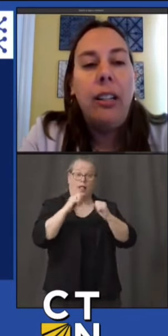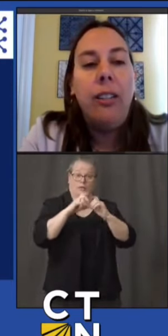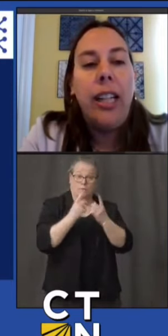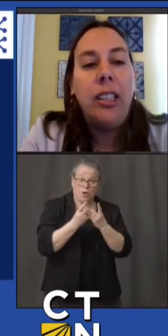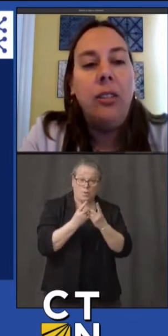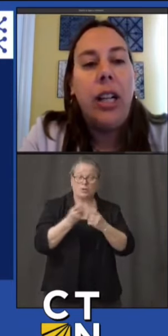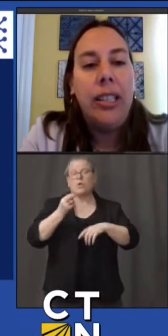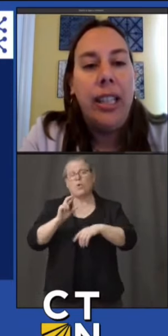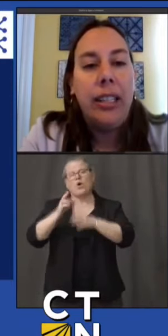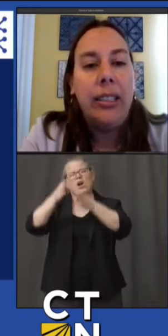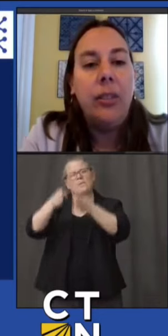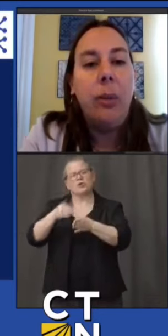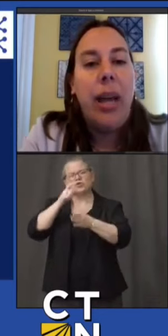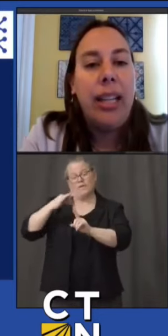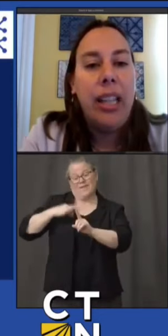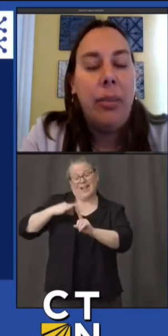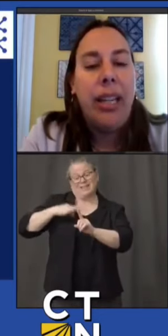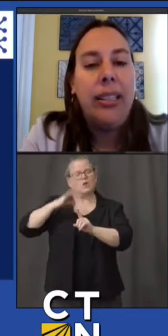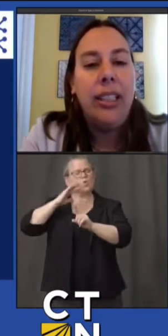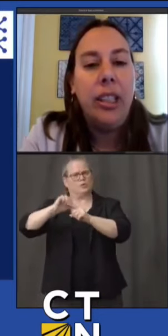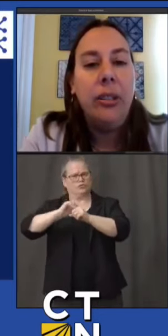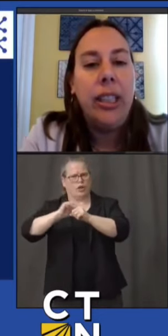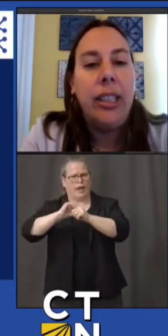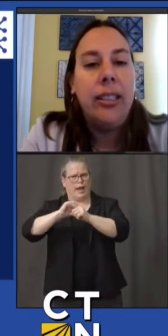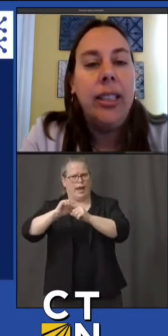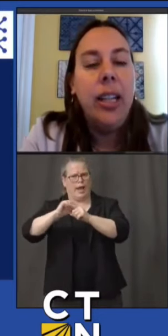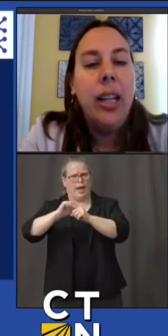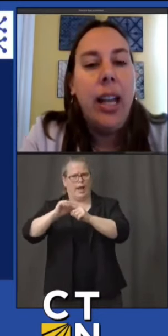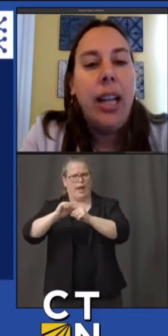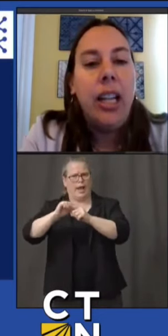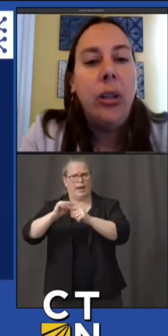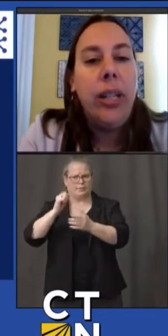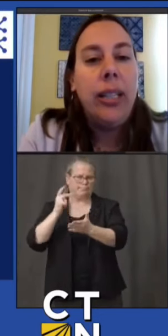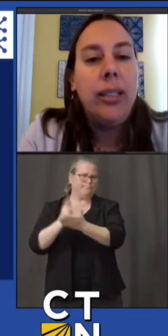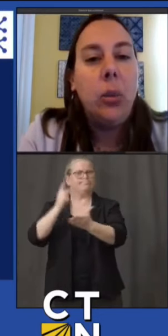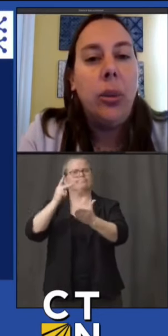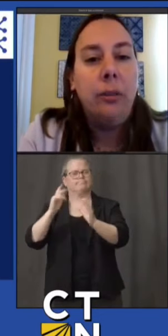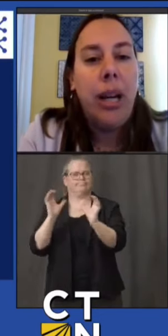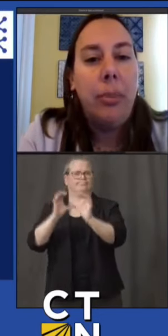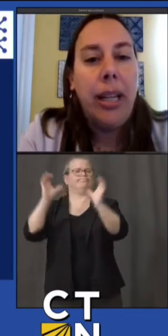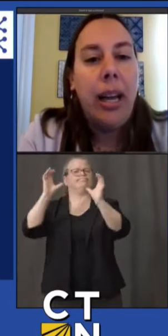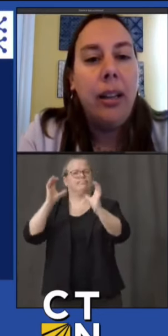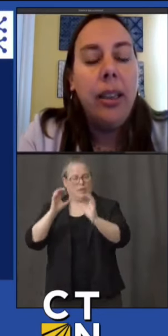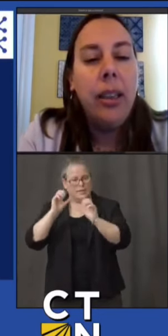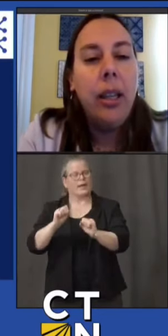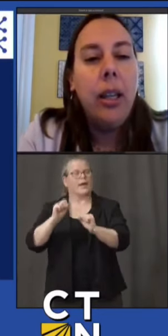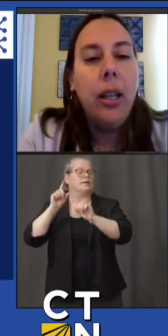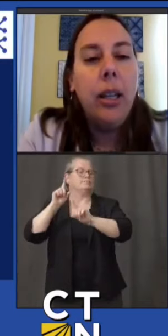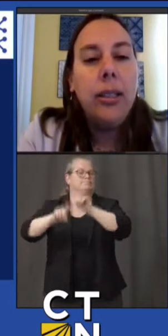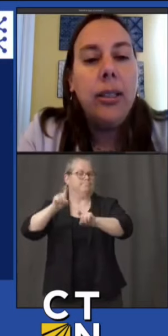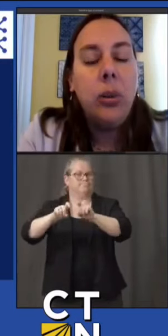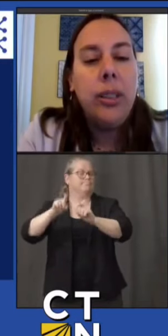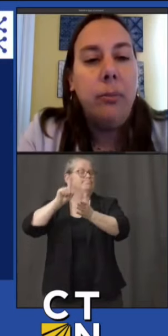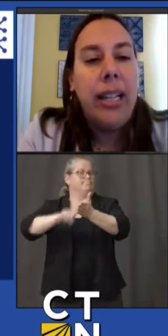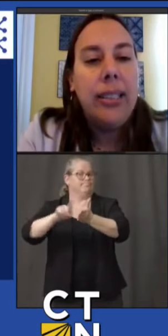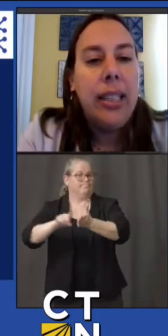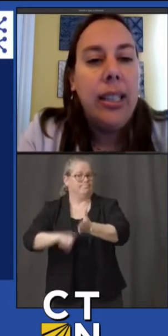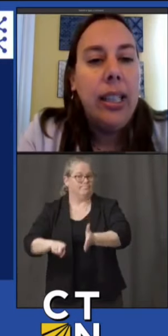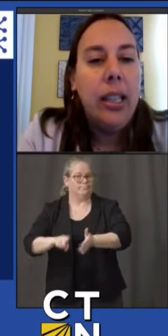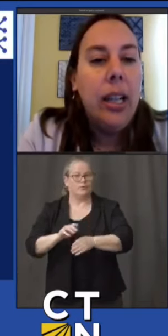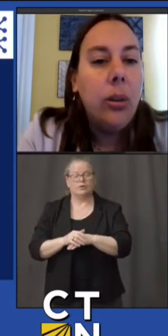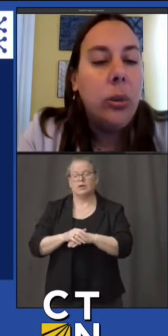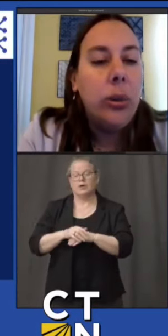and credentialed volunteers from academic institutions, including schools of public health, schools of